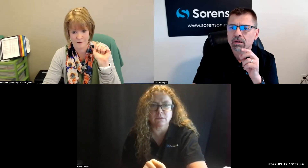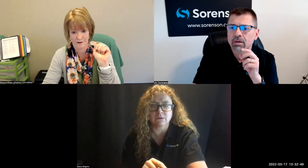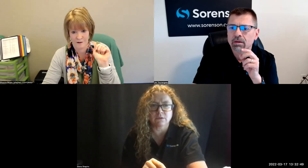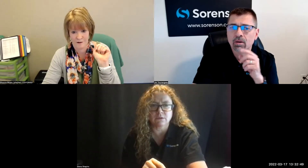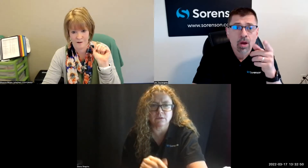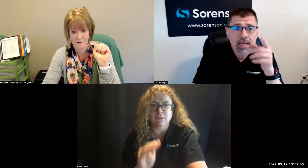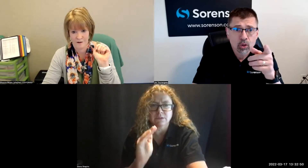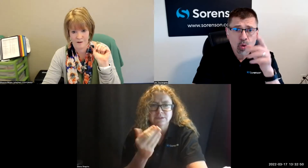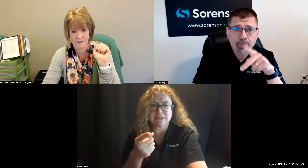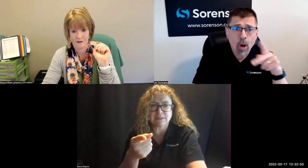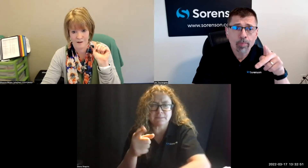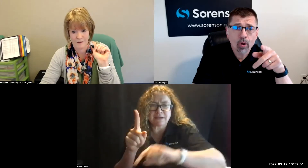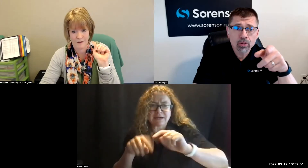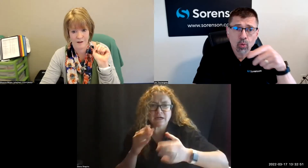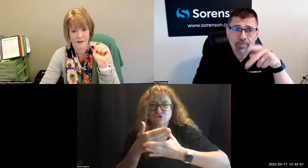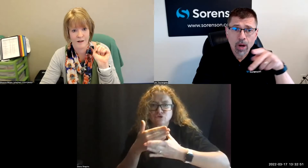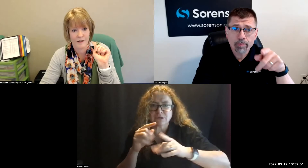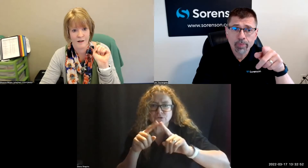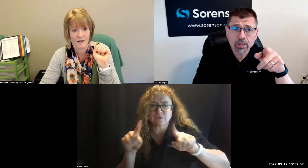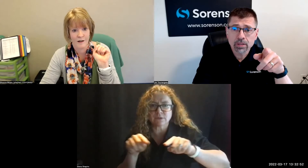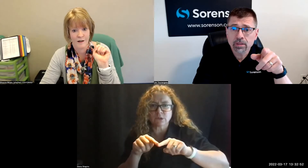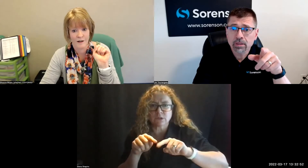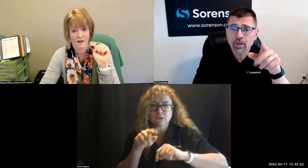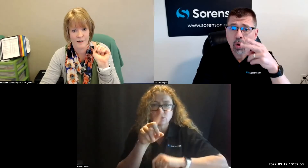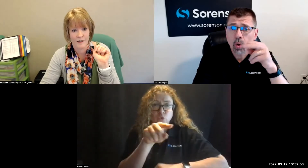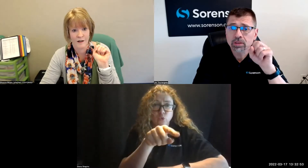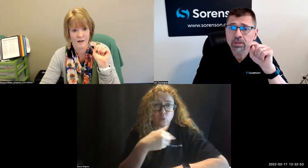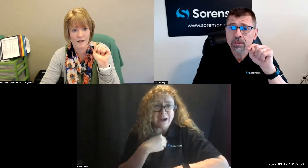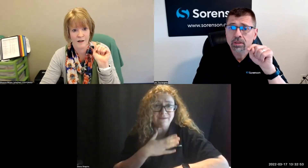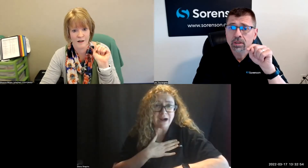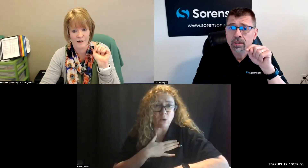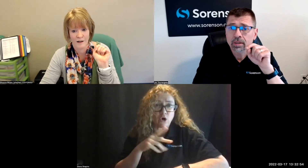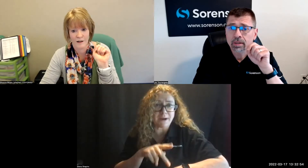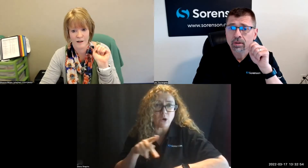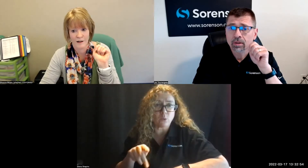need to send it to someone? Do you have the PowerPoint?